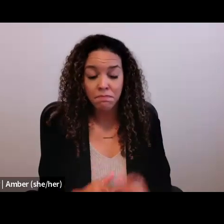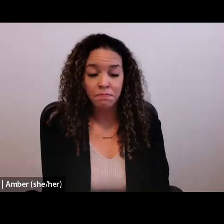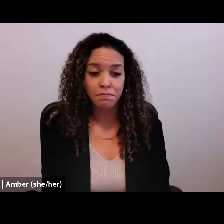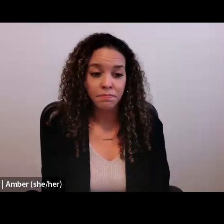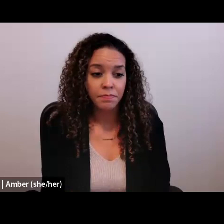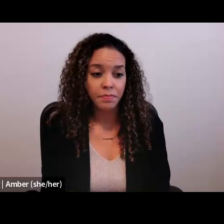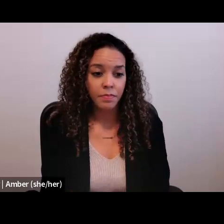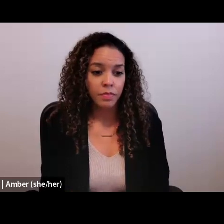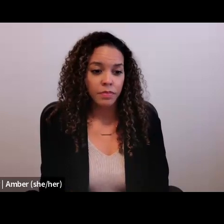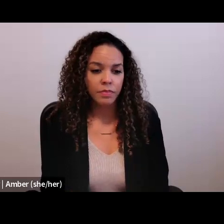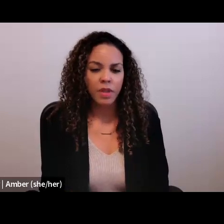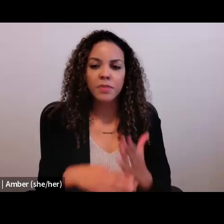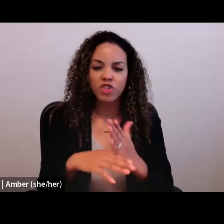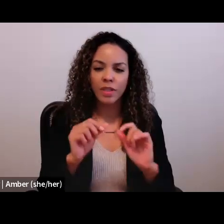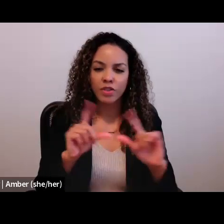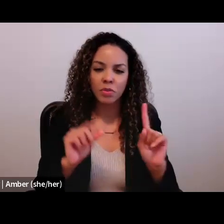back to sharing my screen.